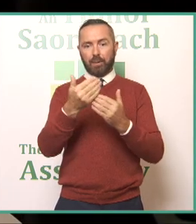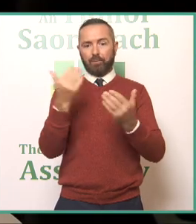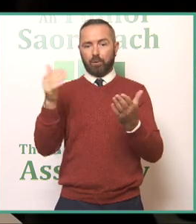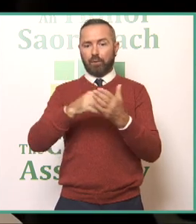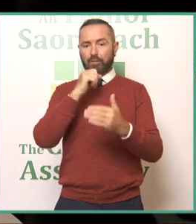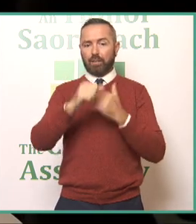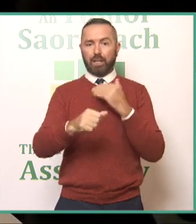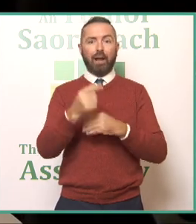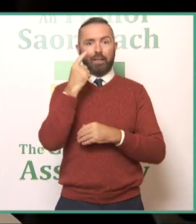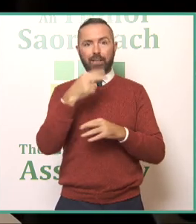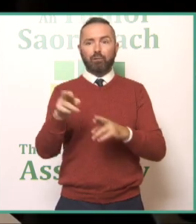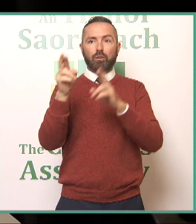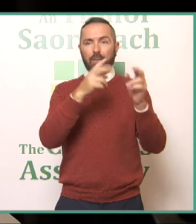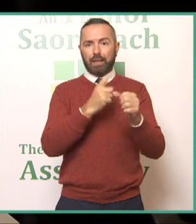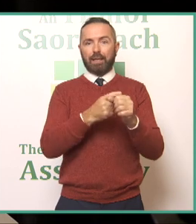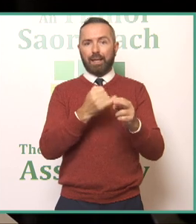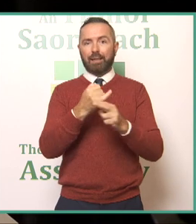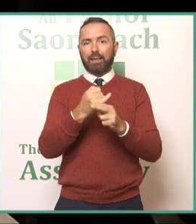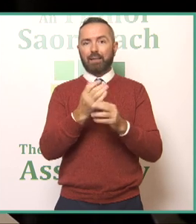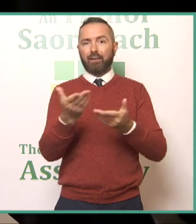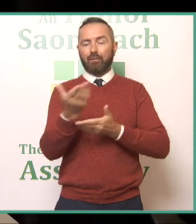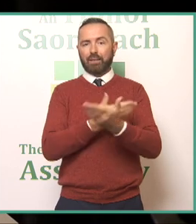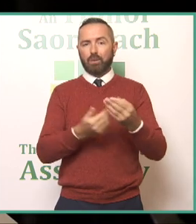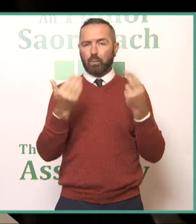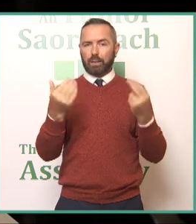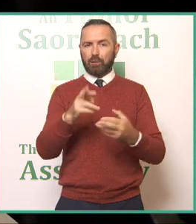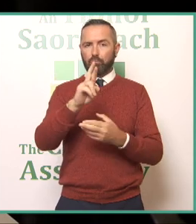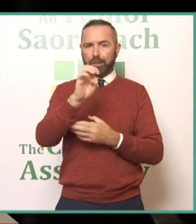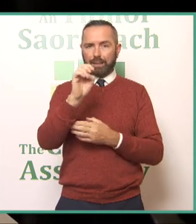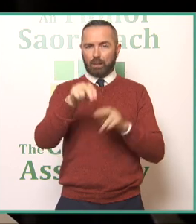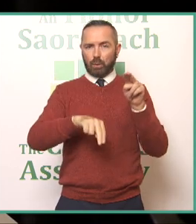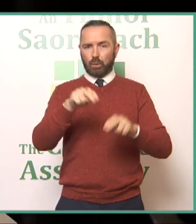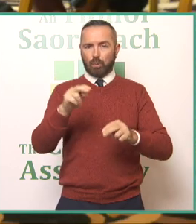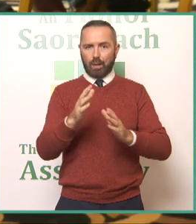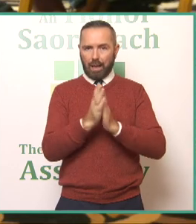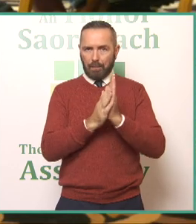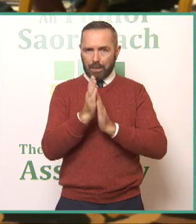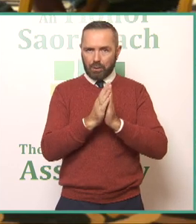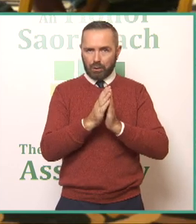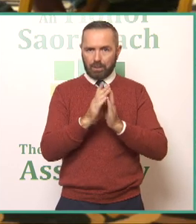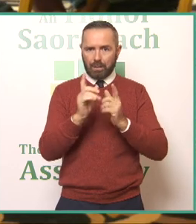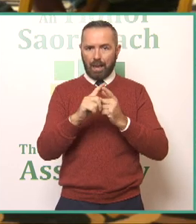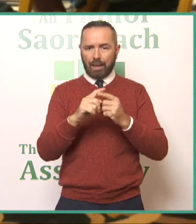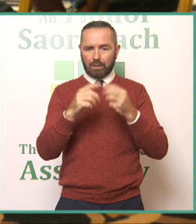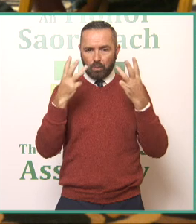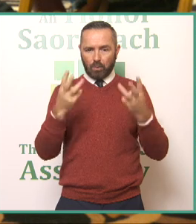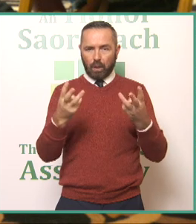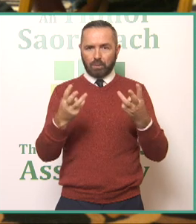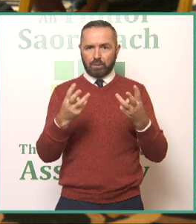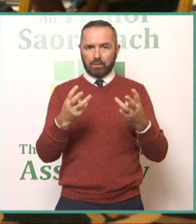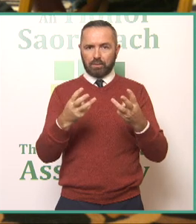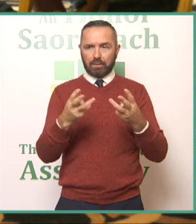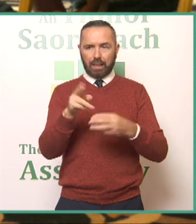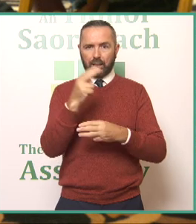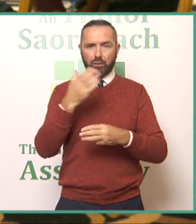that repeated in our conversations. We need to renew ambition and innovation. It's not just good enough to say, well, we'll stick a